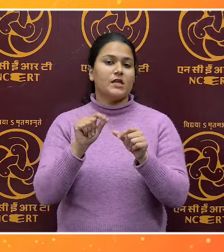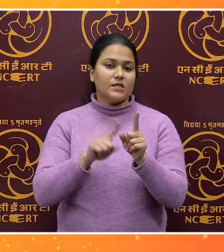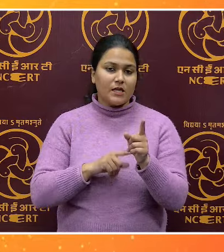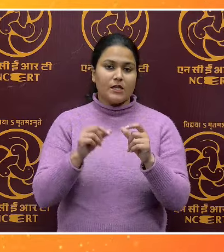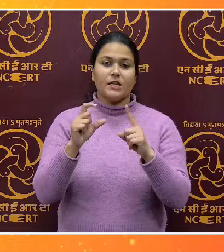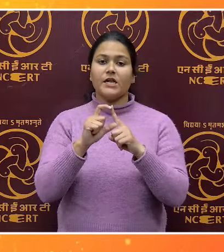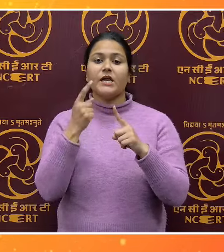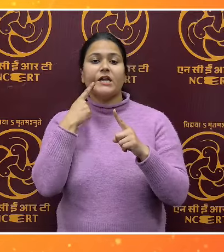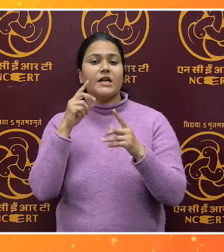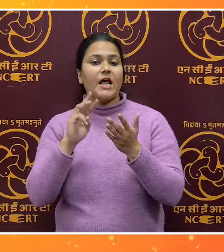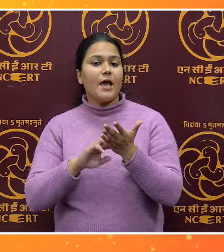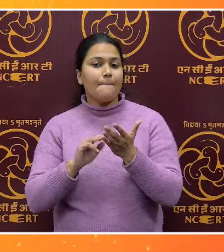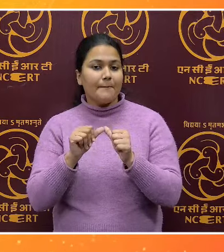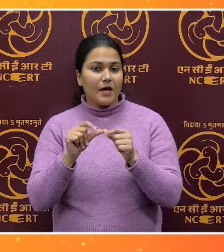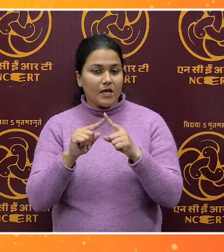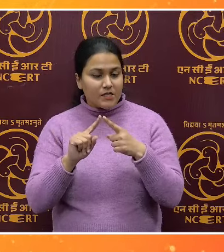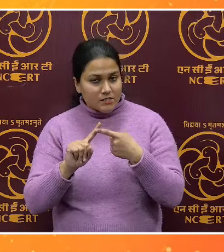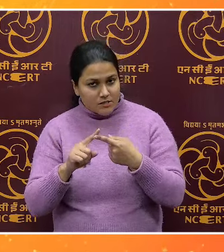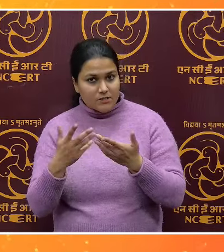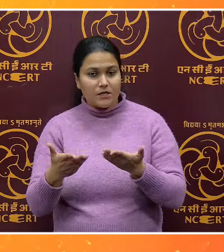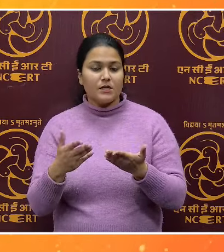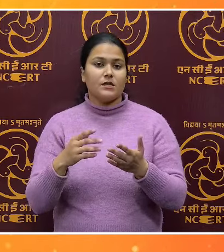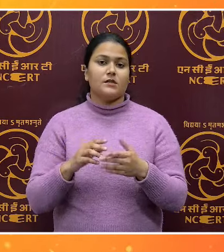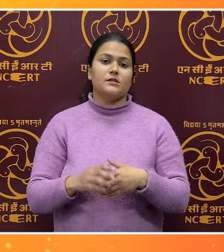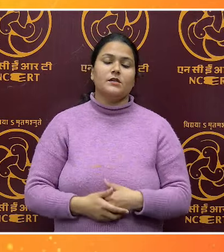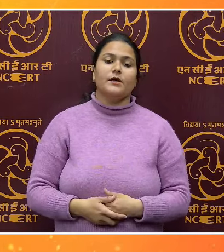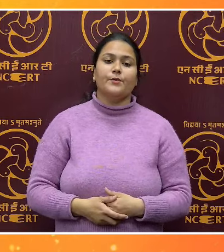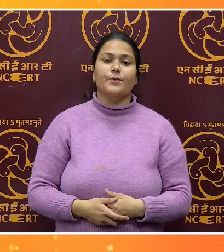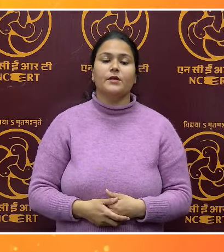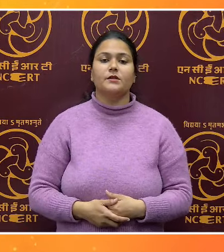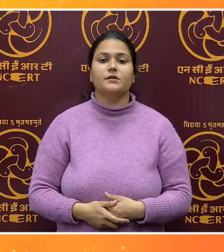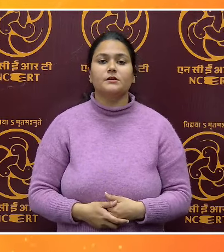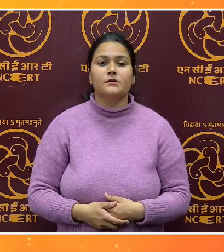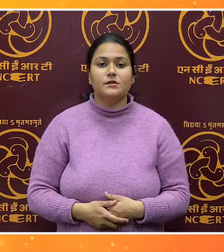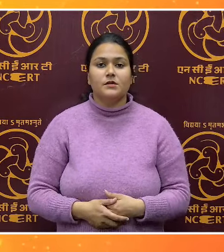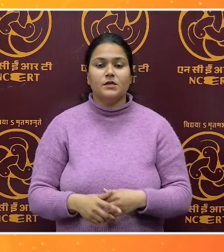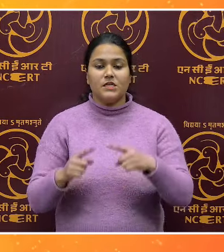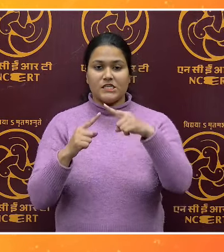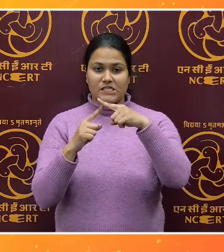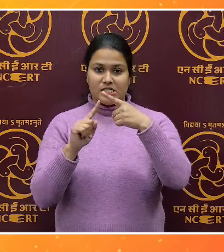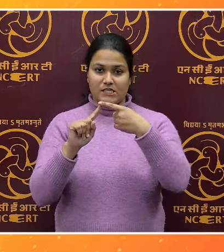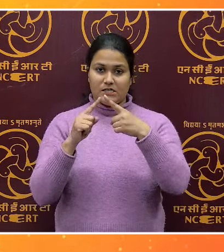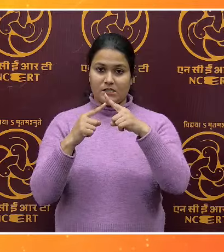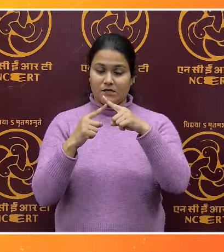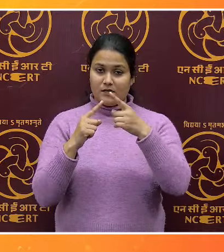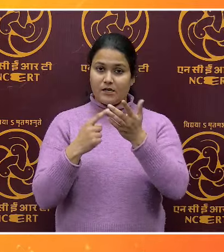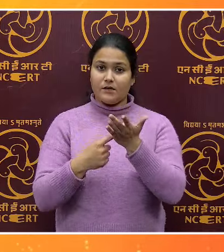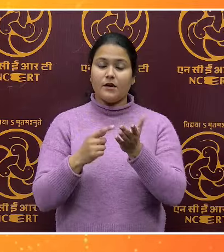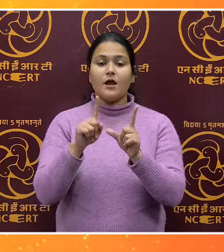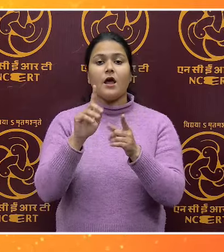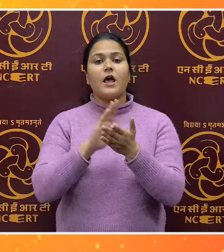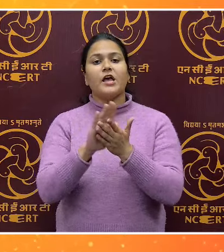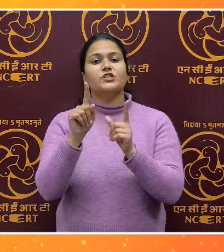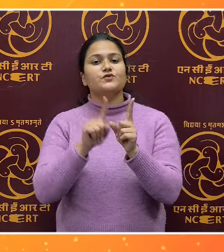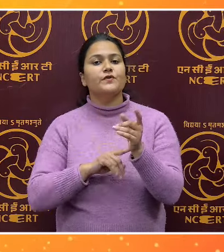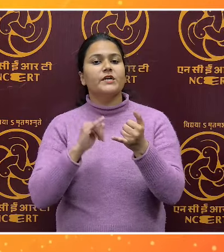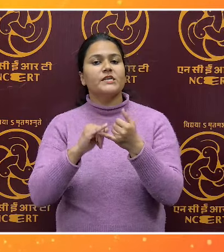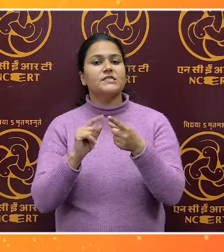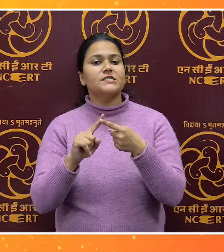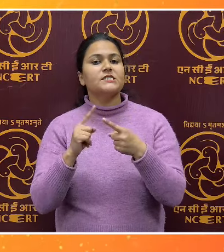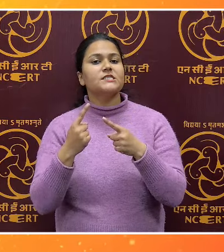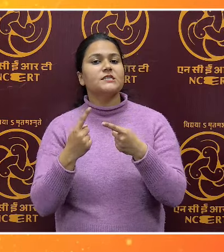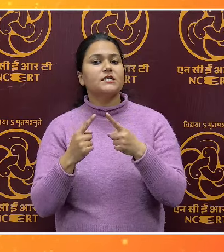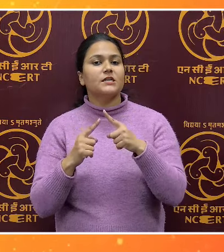EDTA, complexing ligand is there, ethylene diamine tetraacetate, having